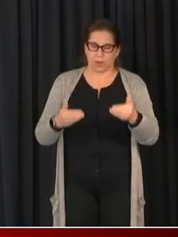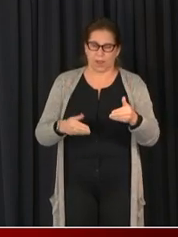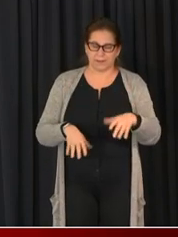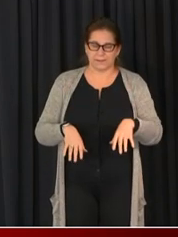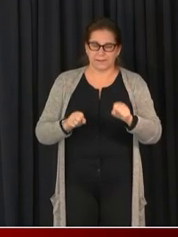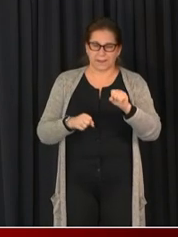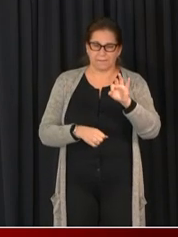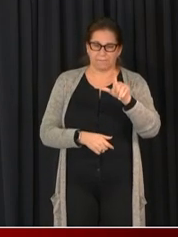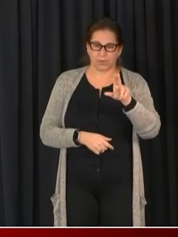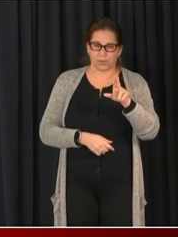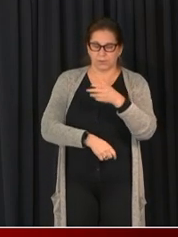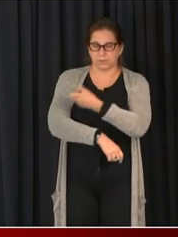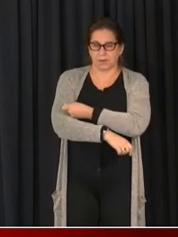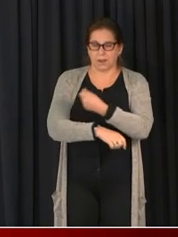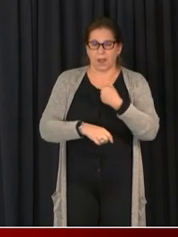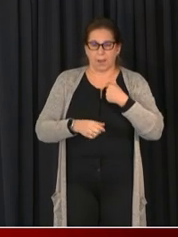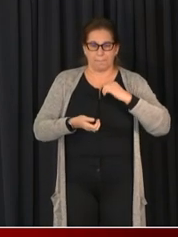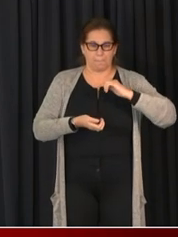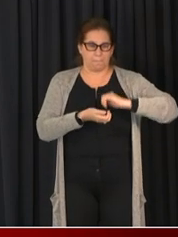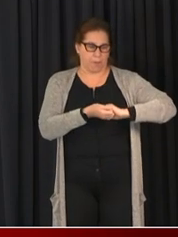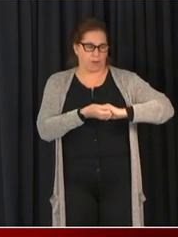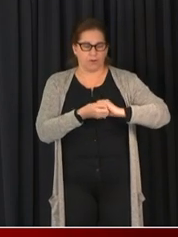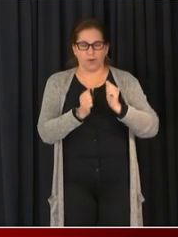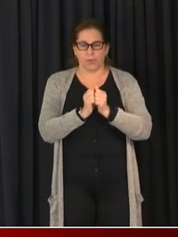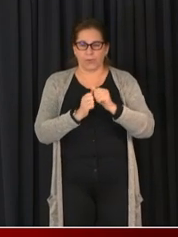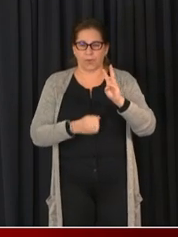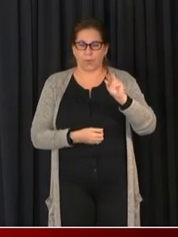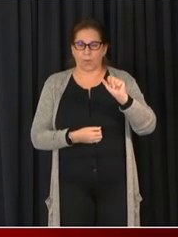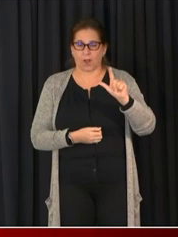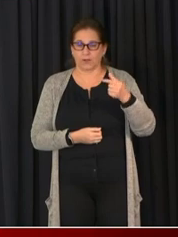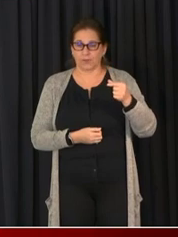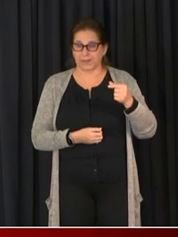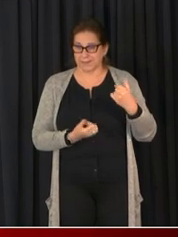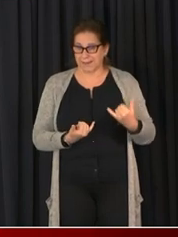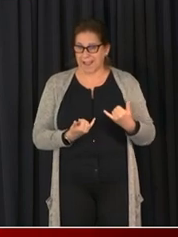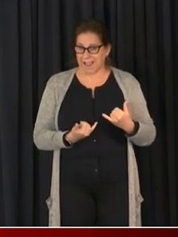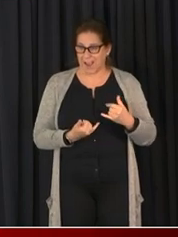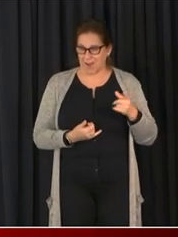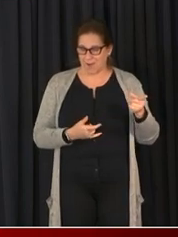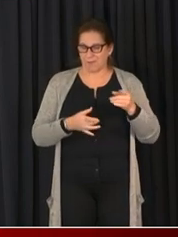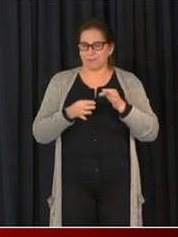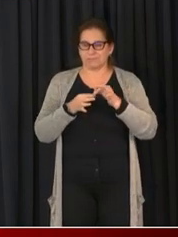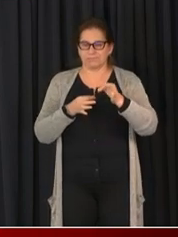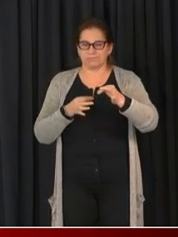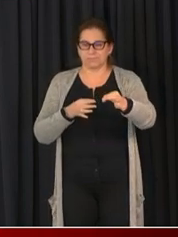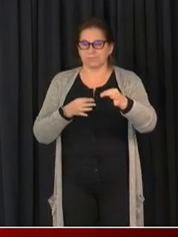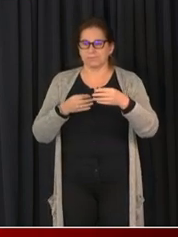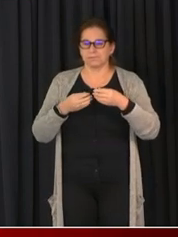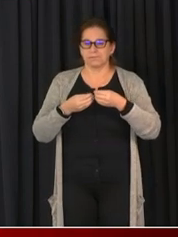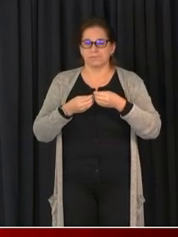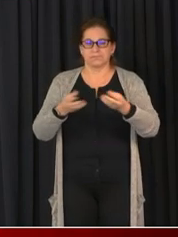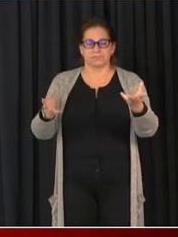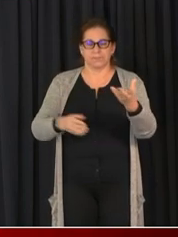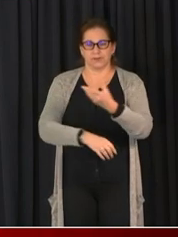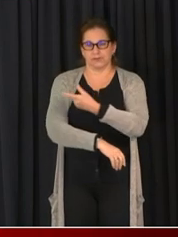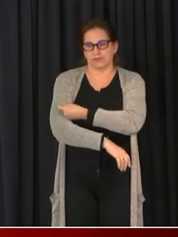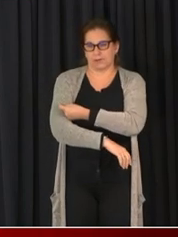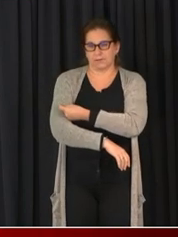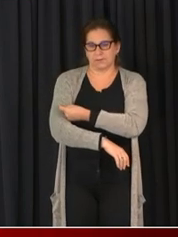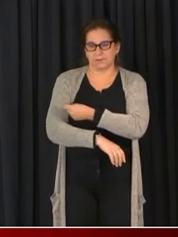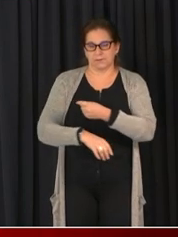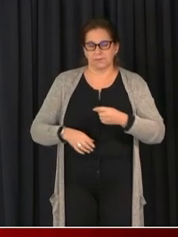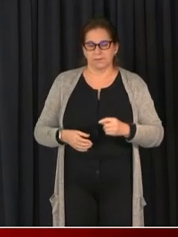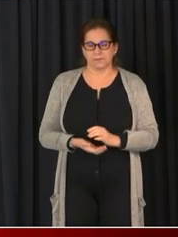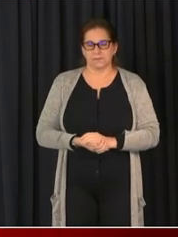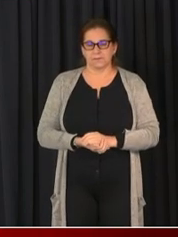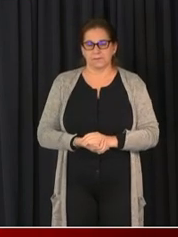with Walgreens at the F Street testing site through Thanksgiving. So if you need a flu shot, you can go Monday through Friday,